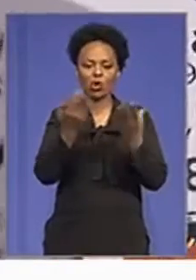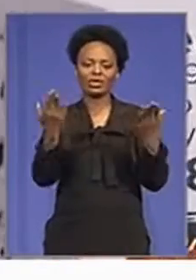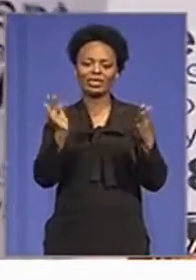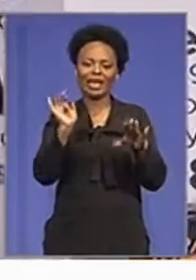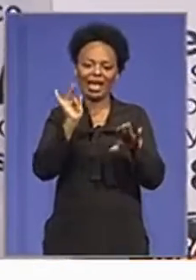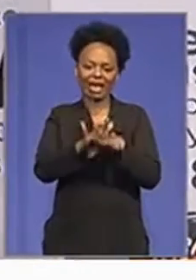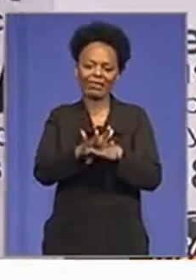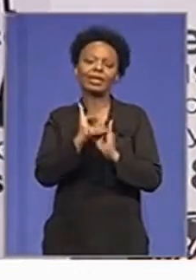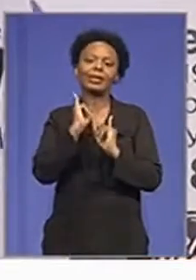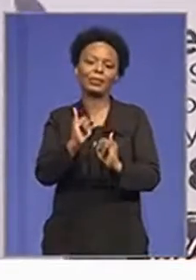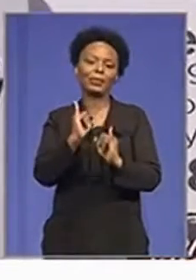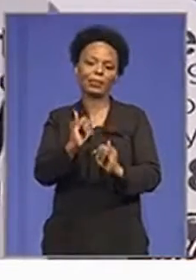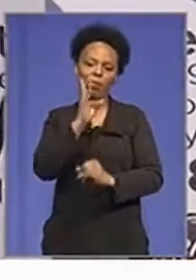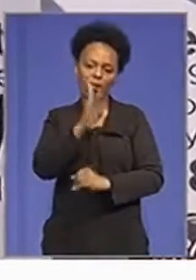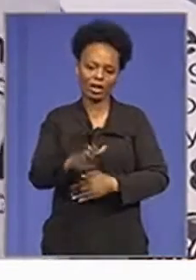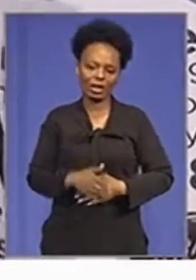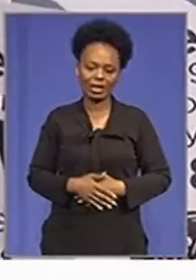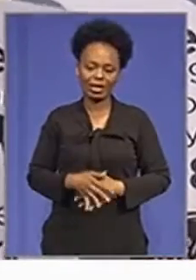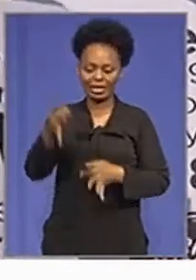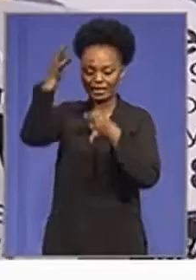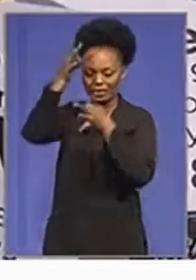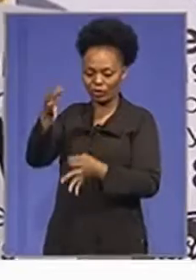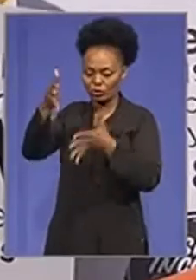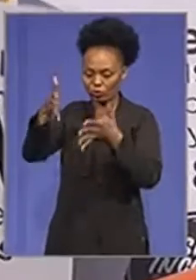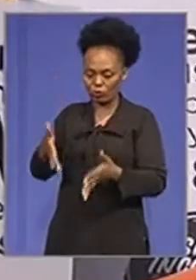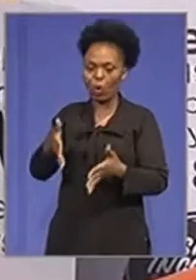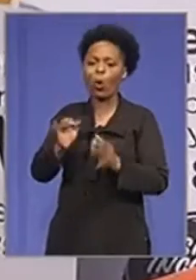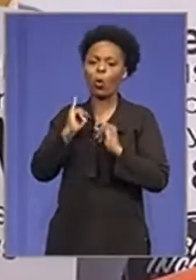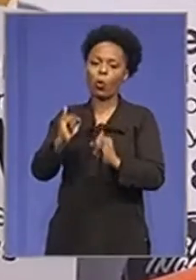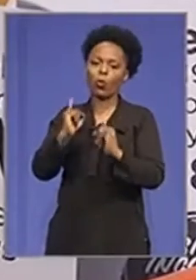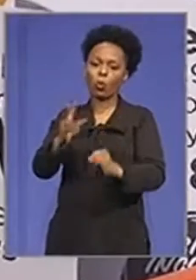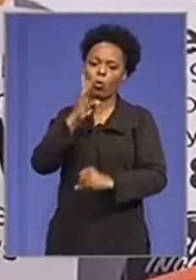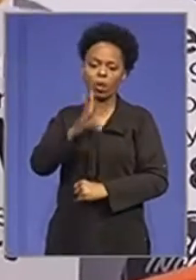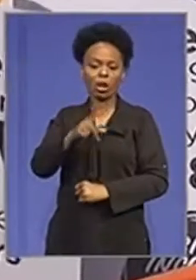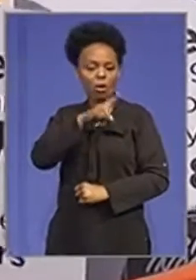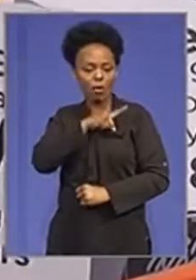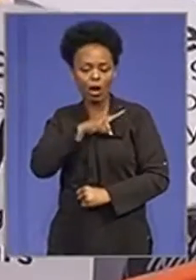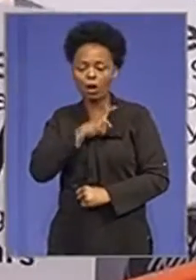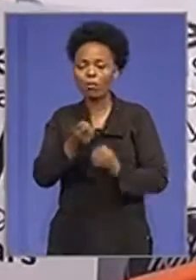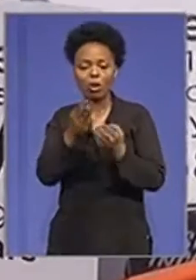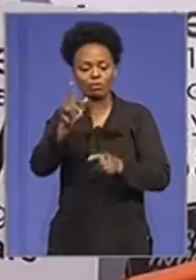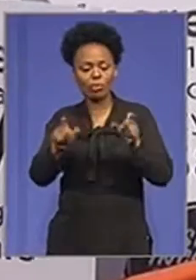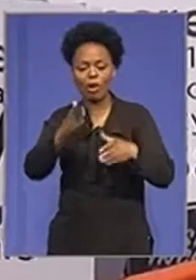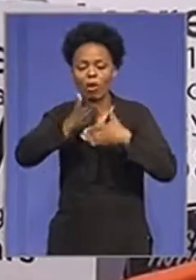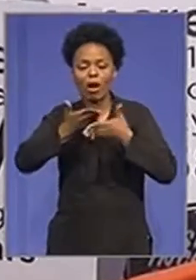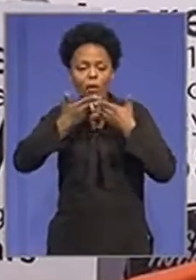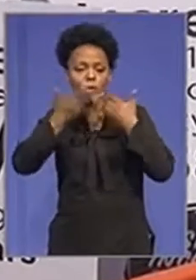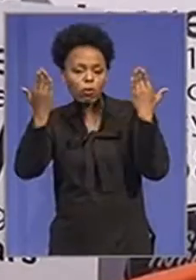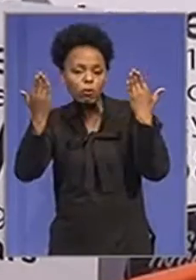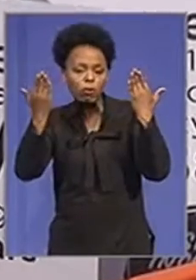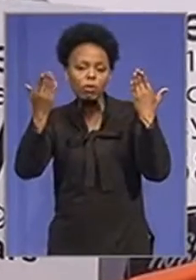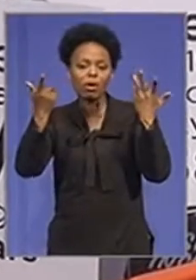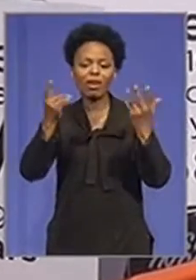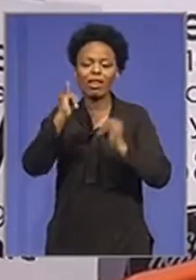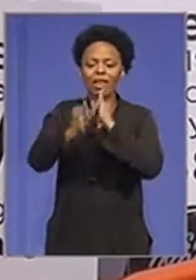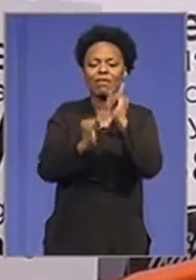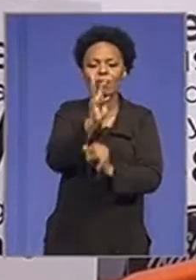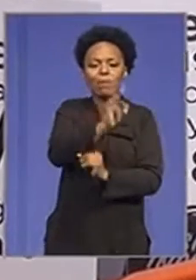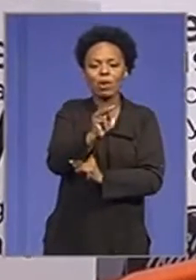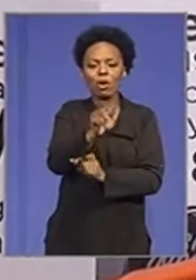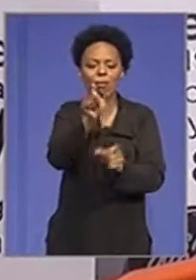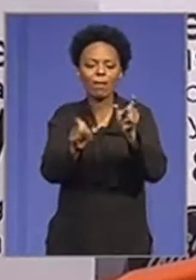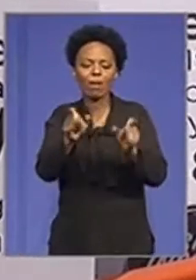decision is taken, because we know that there's high rate of unemployment. We've got 11 million currently who